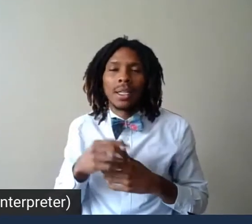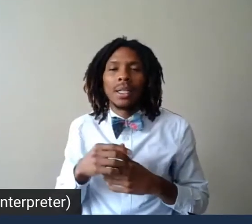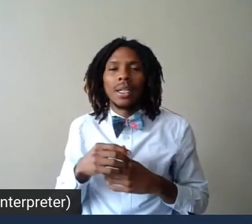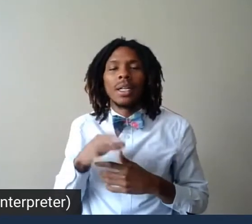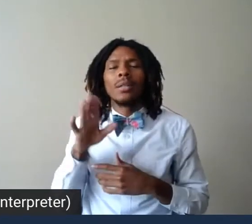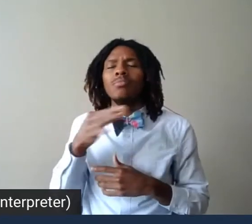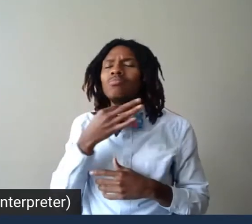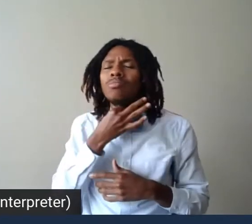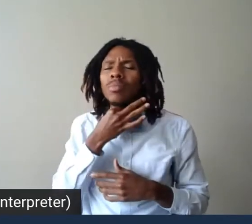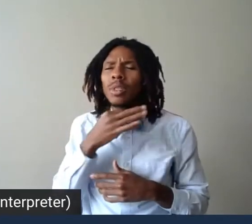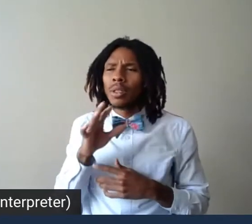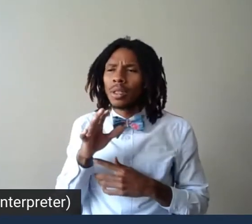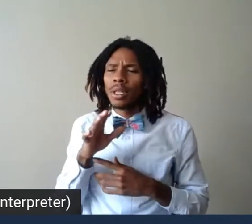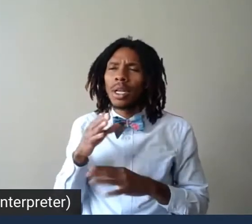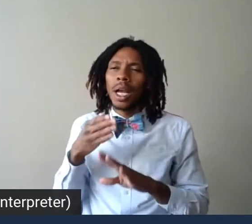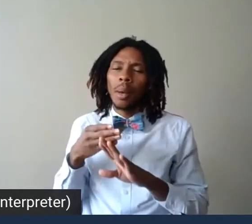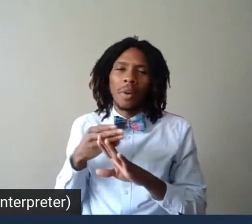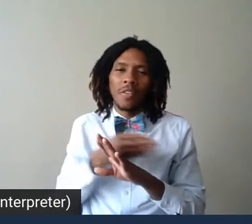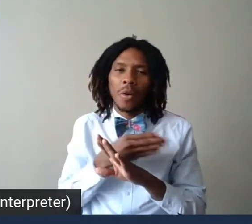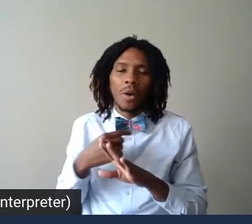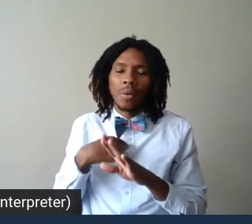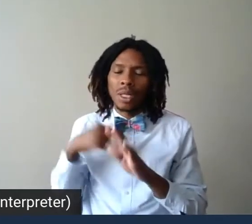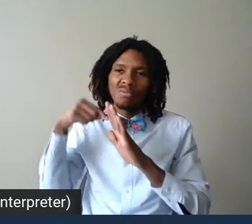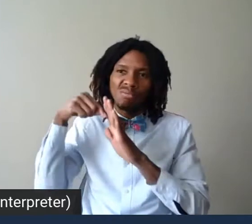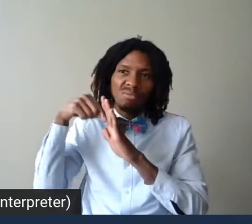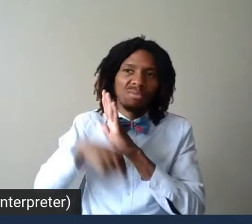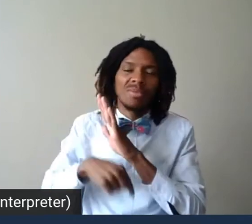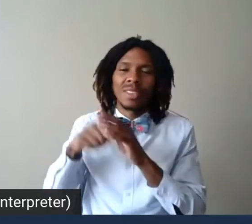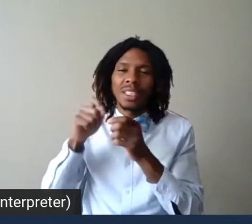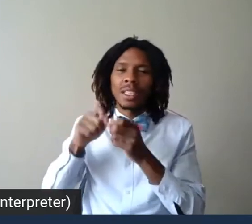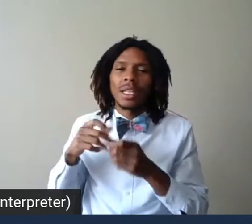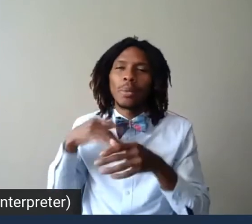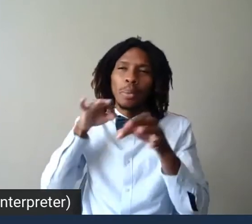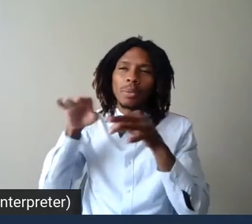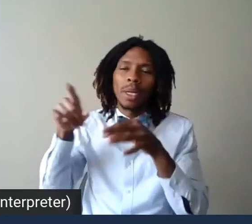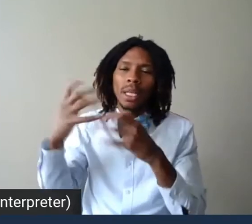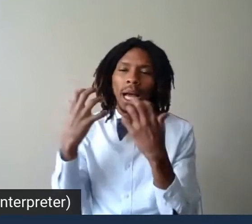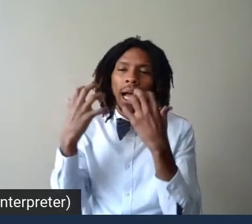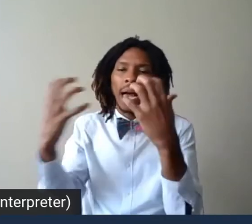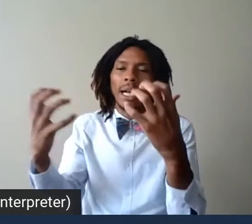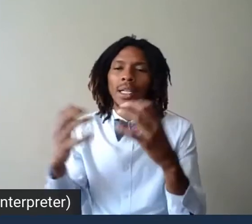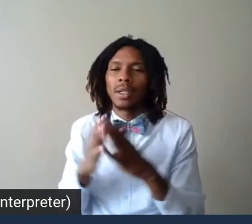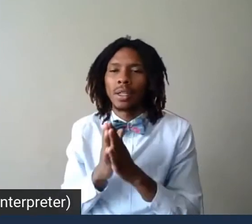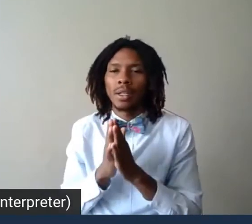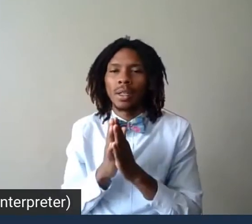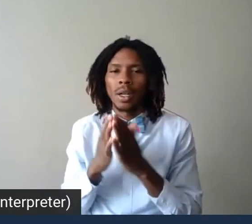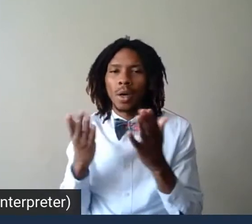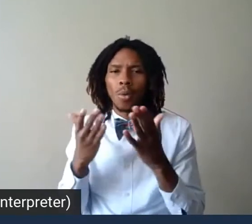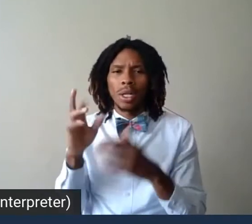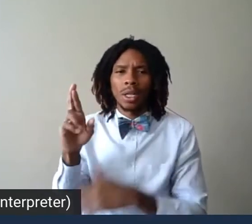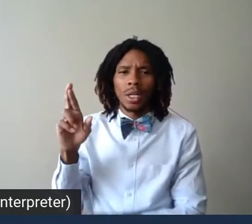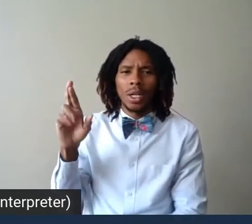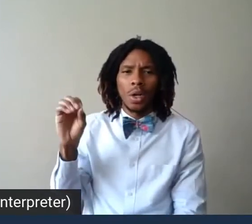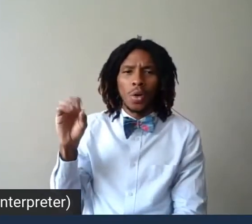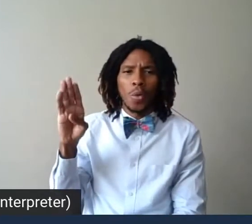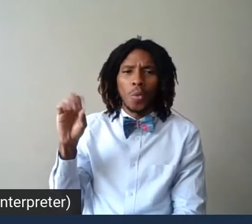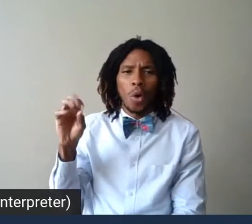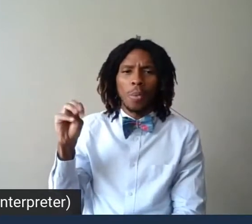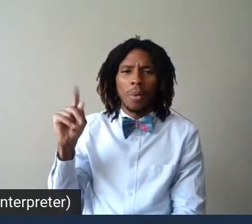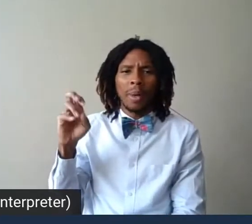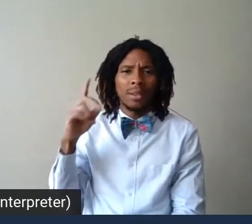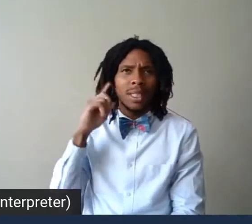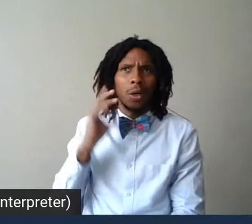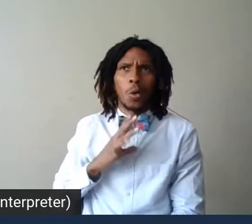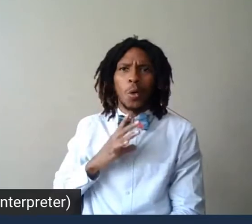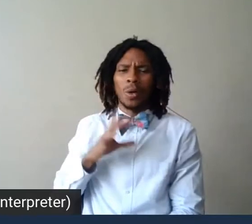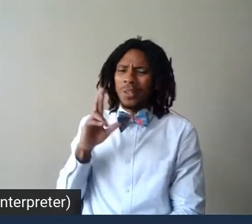Vamshi, before we get into this exact details, let's actually explain to the audience what is RoboMaker. It sounds very cool. Like the